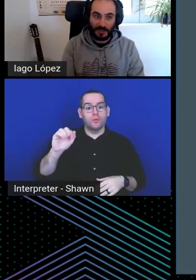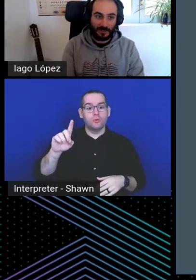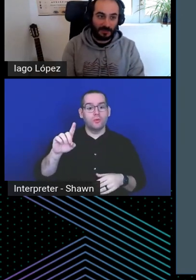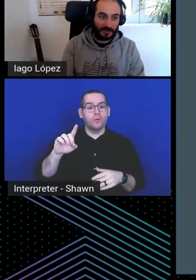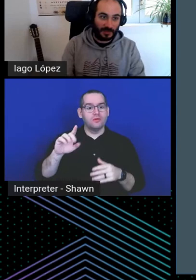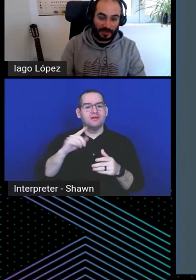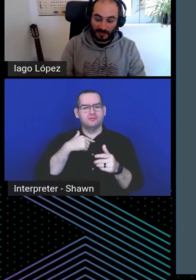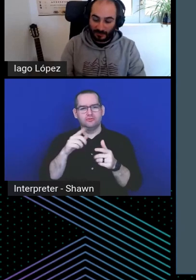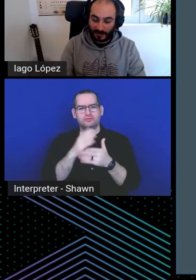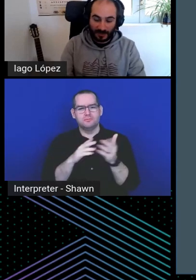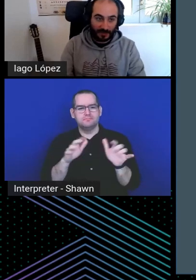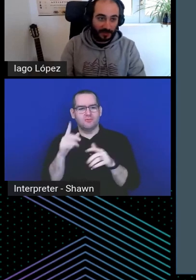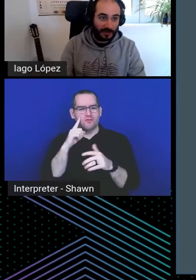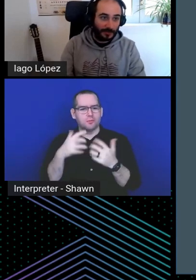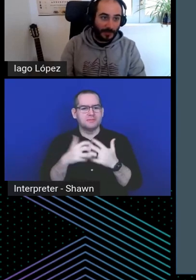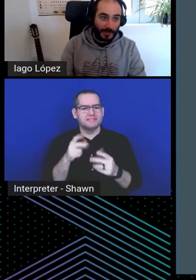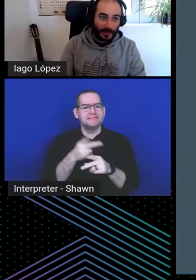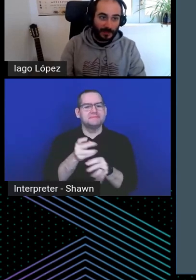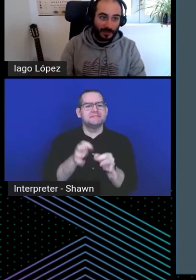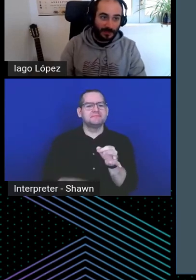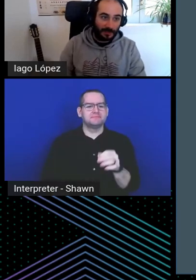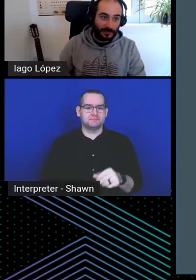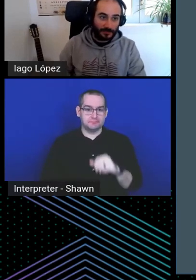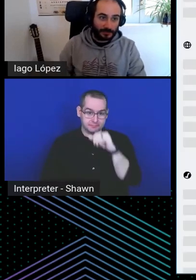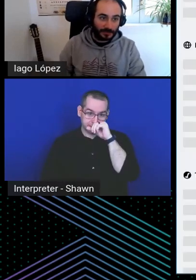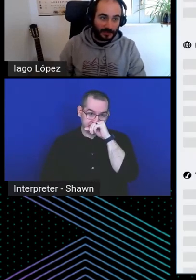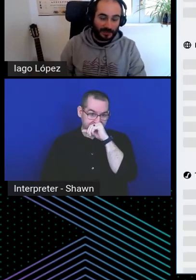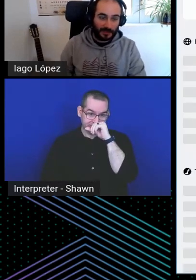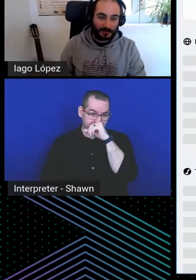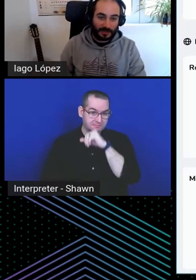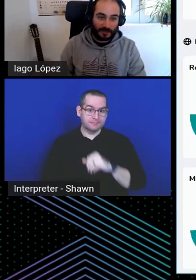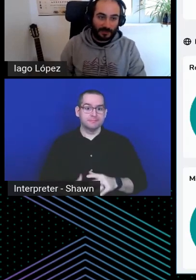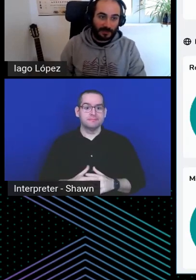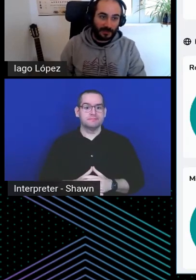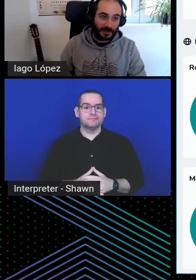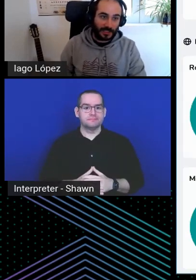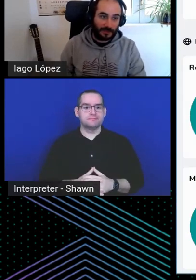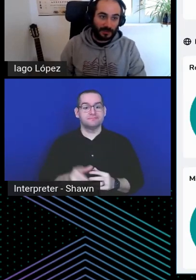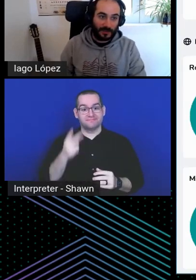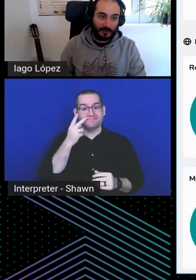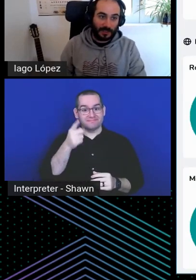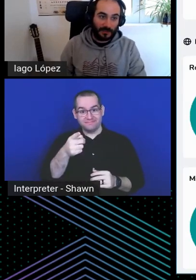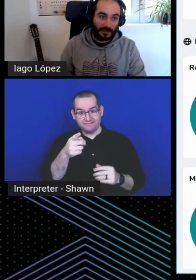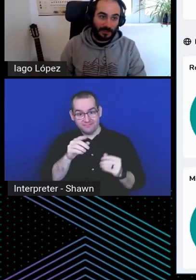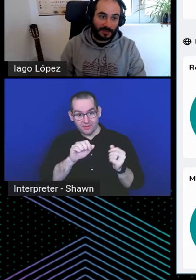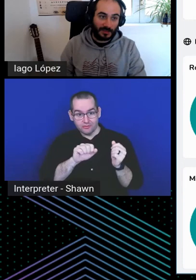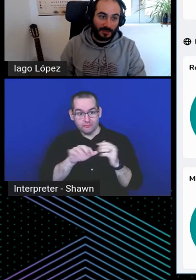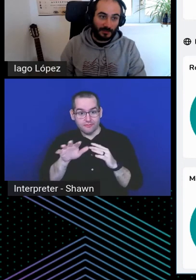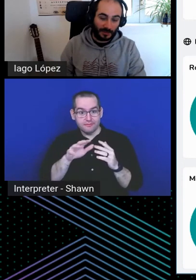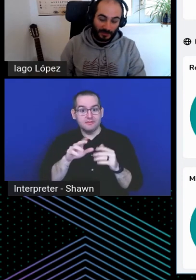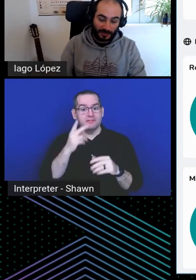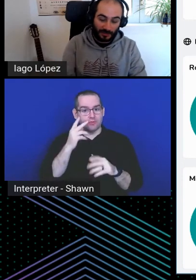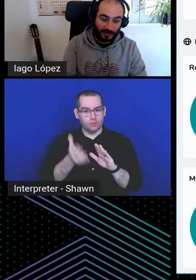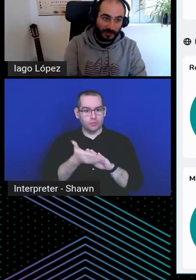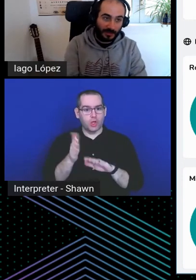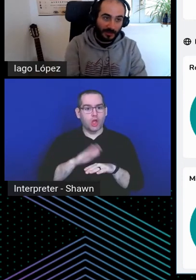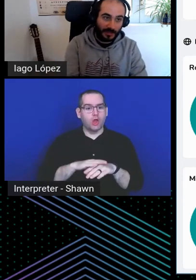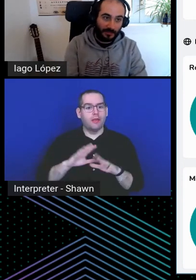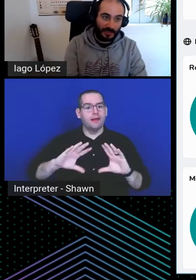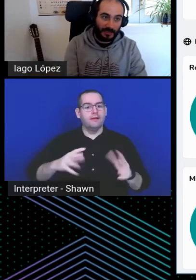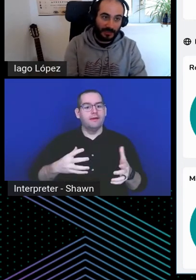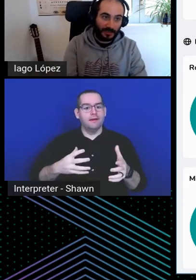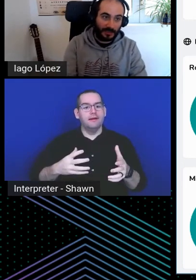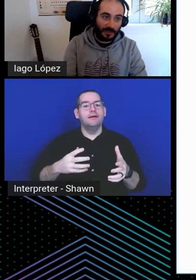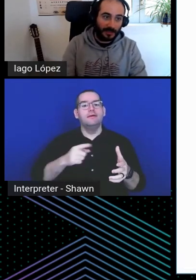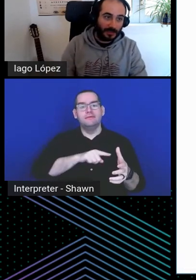to the machines to keep it simple again. And you can see the traffic dashboard here running on the cluster, and then